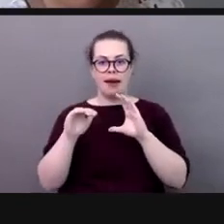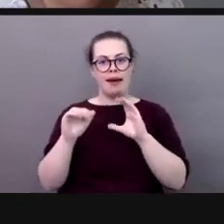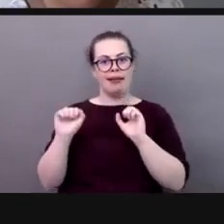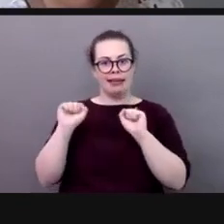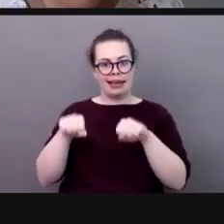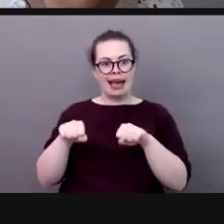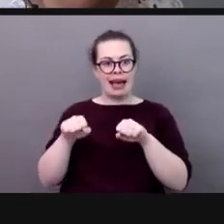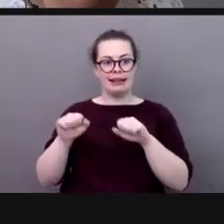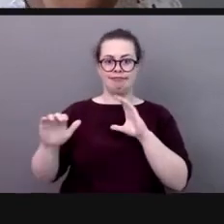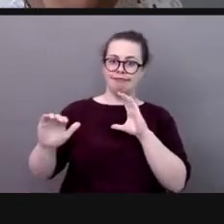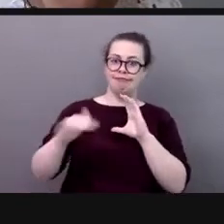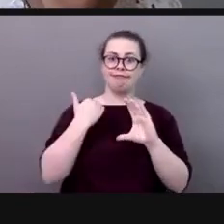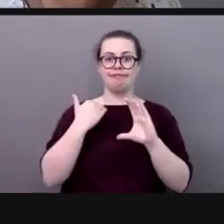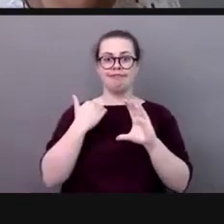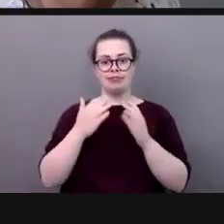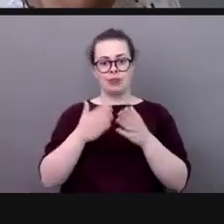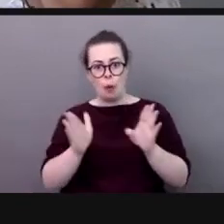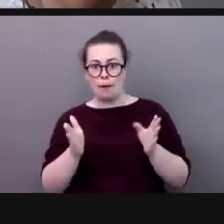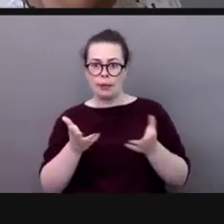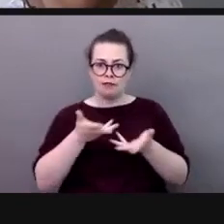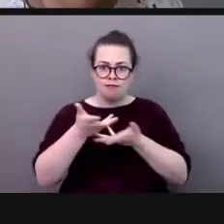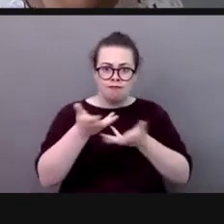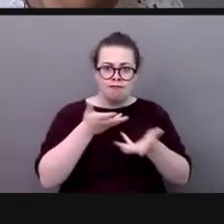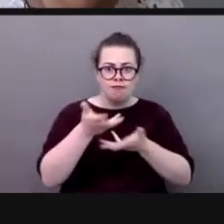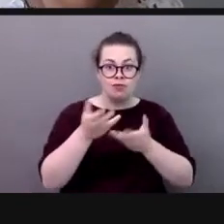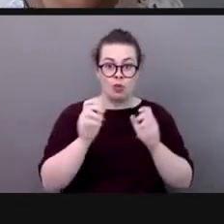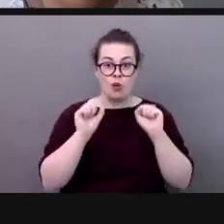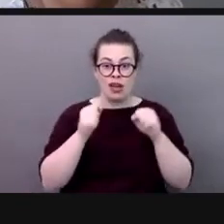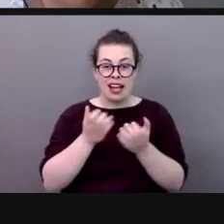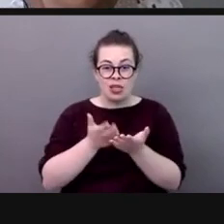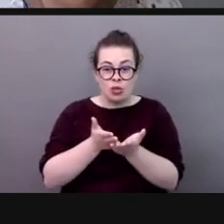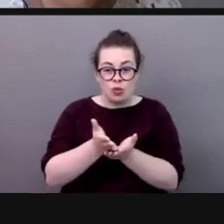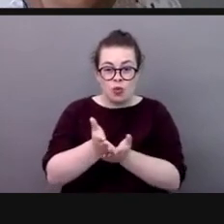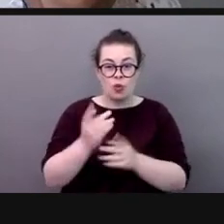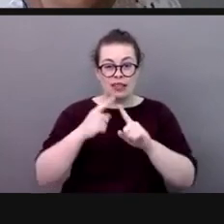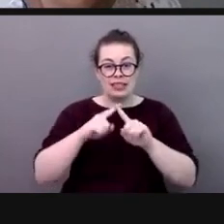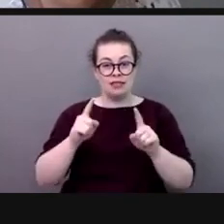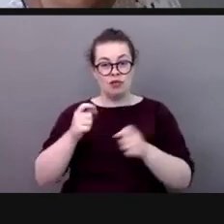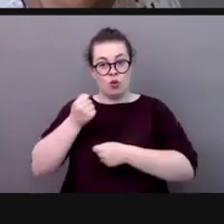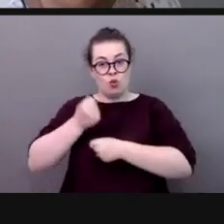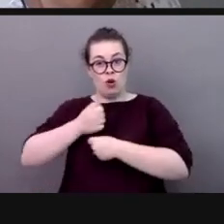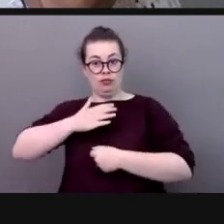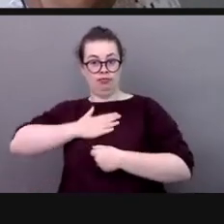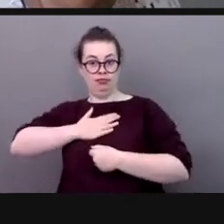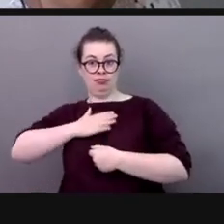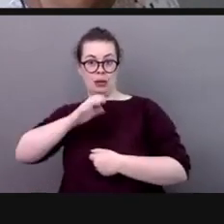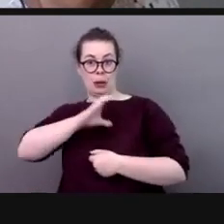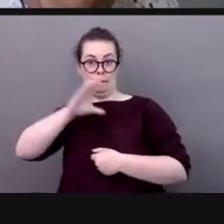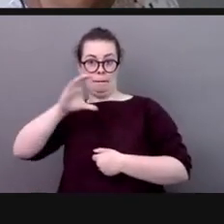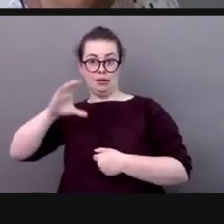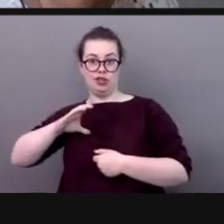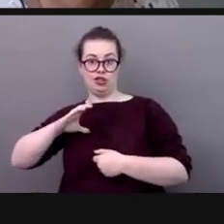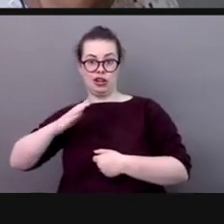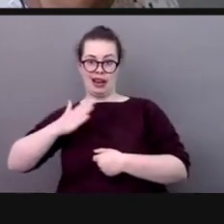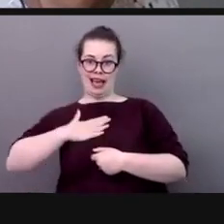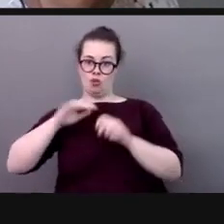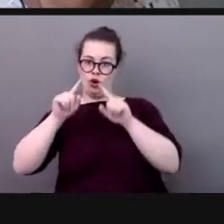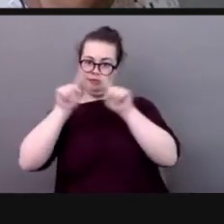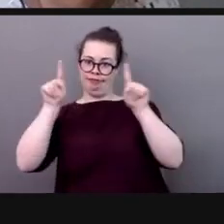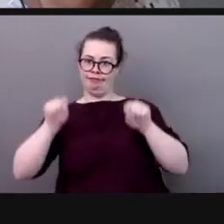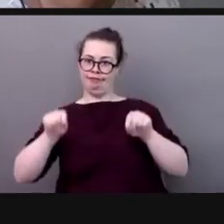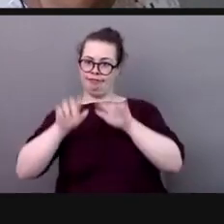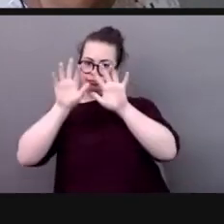contact us. We can go together through the various actions behind the communication and tell you